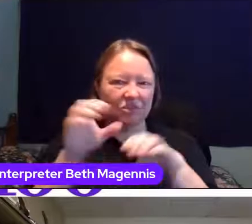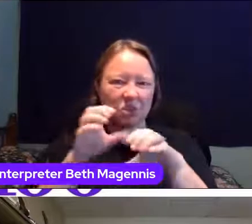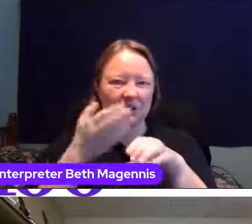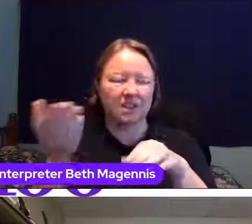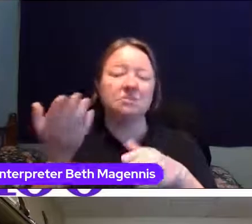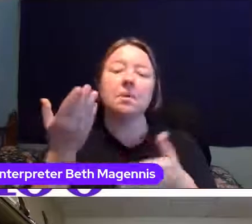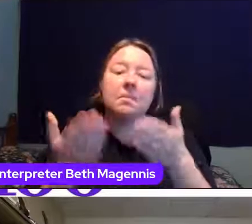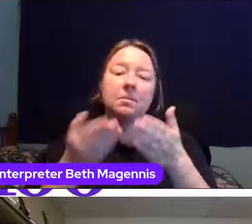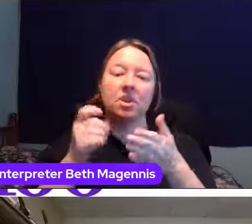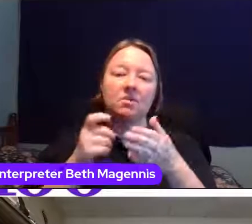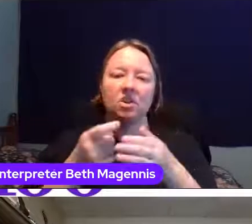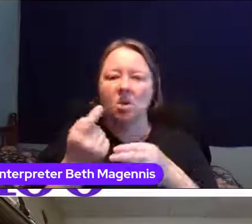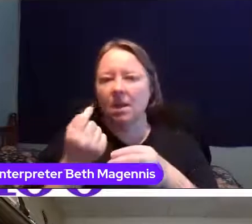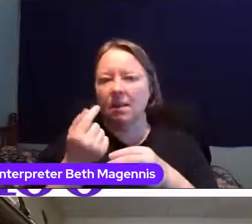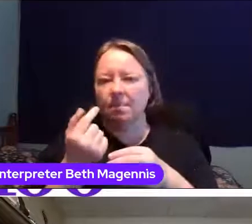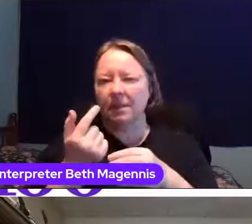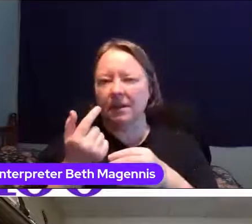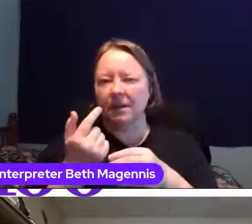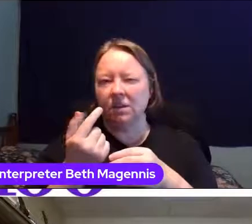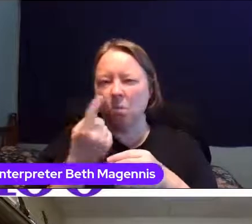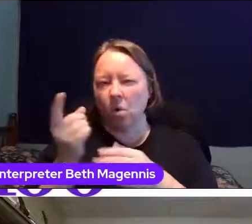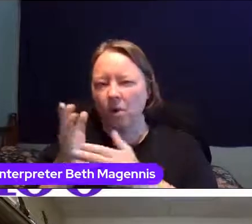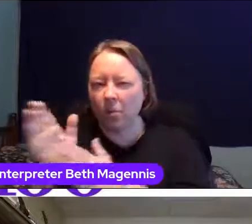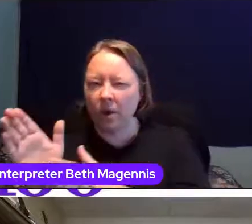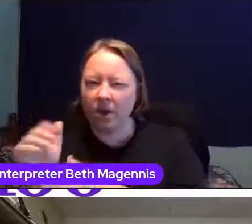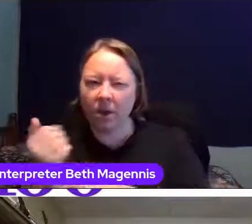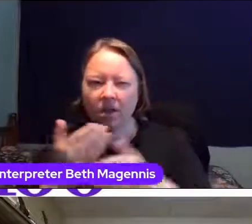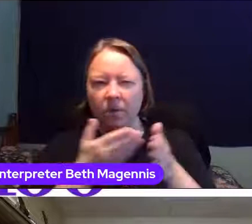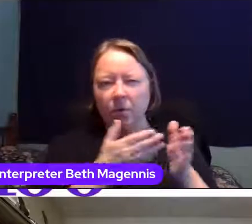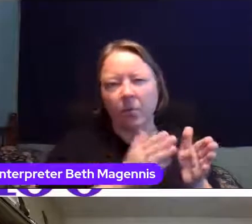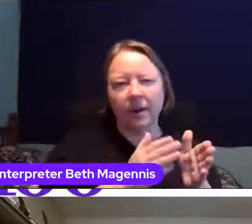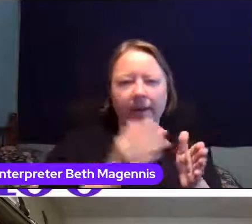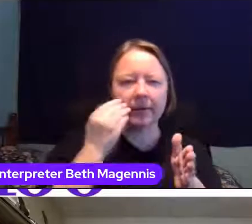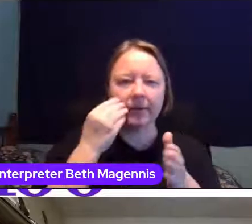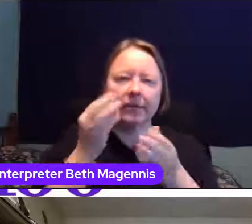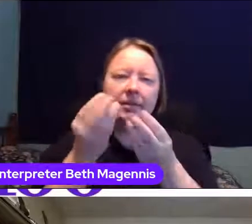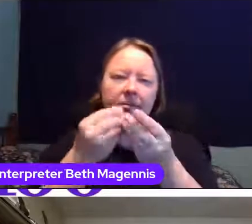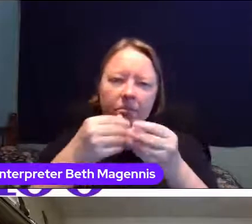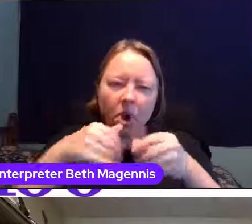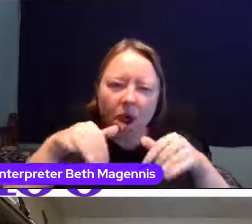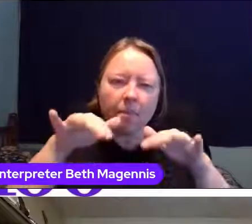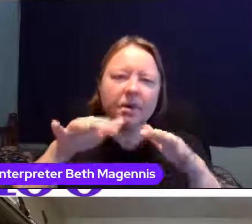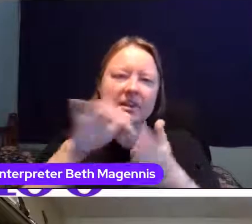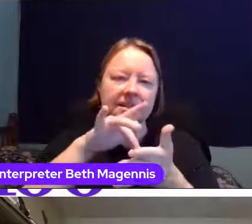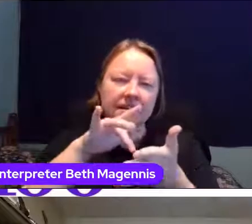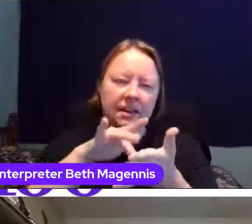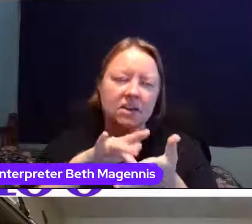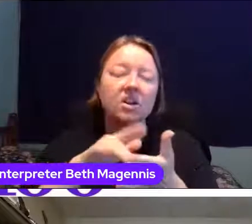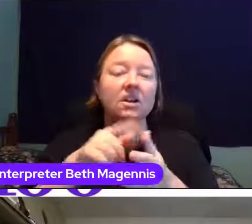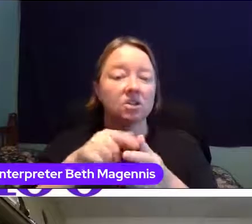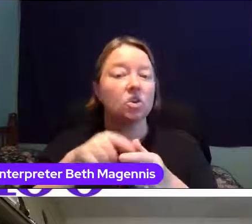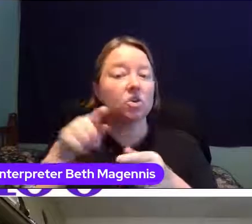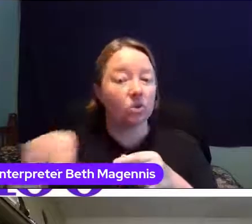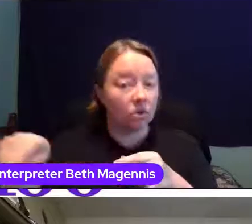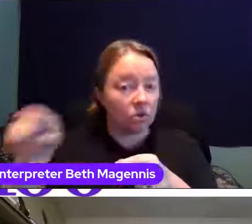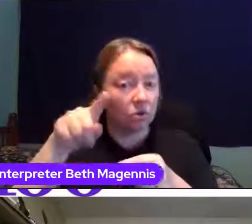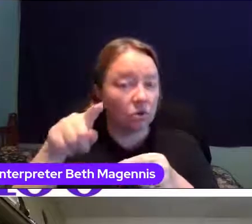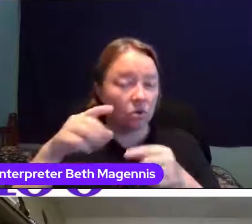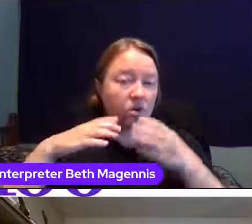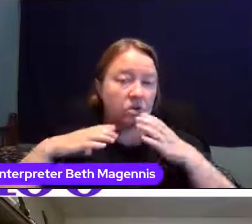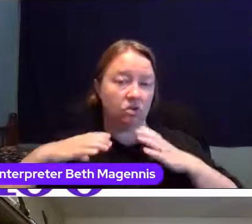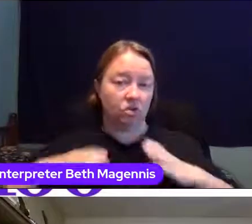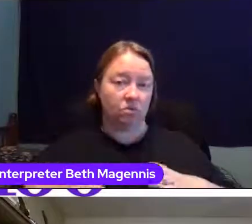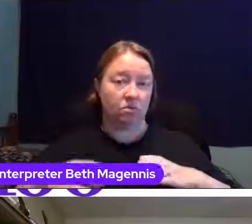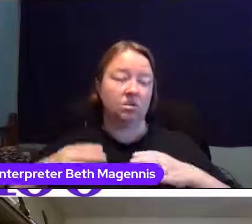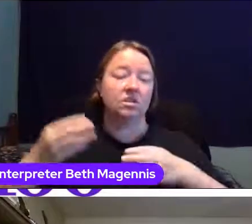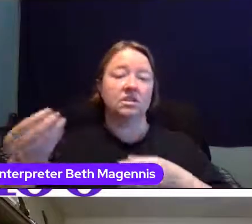bit to the left or a little bit to the right based on the property, the location, the center. And that's where you all come into play with, suggestions, and just say,